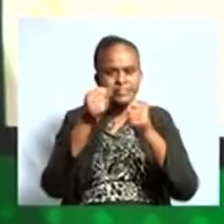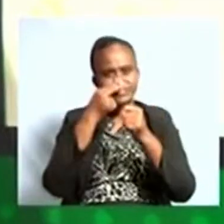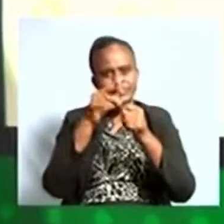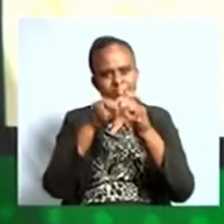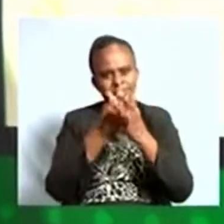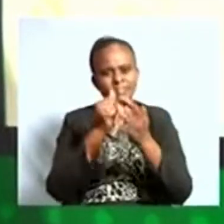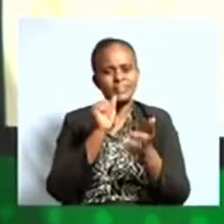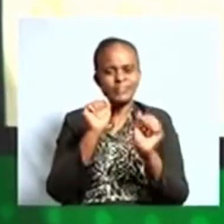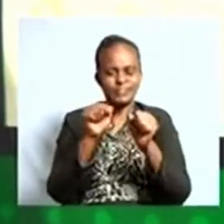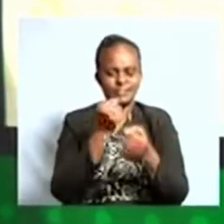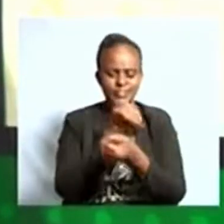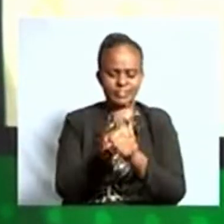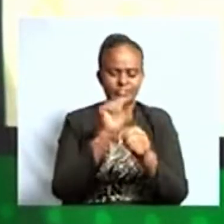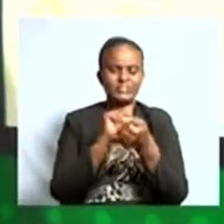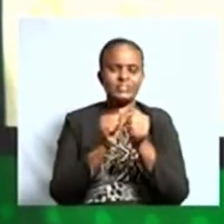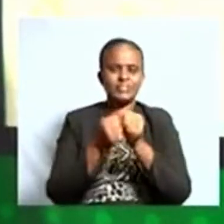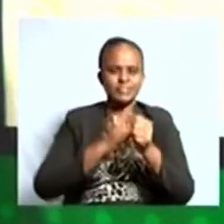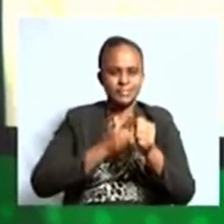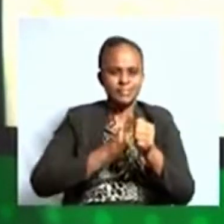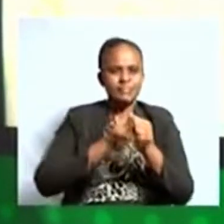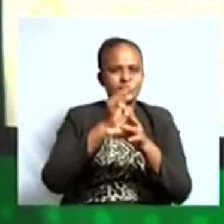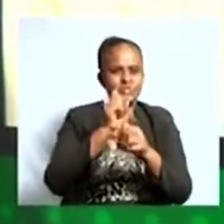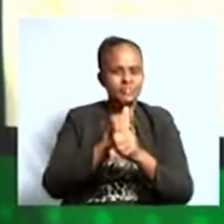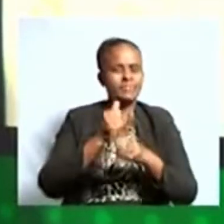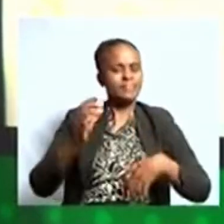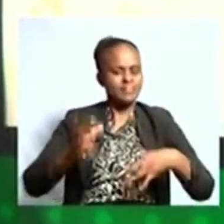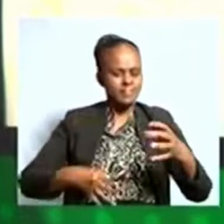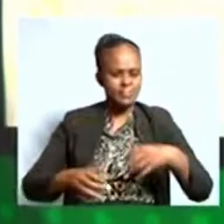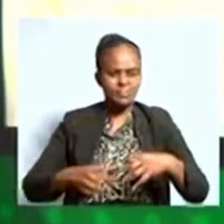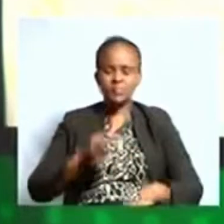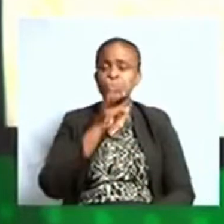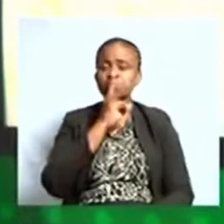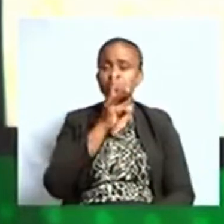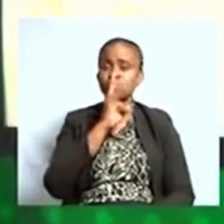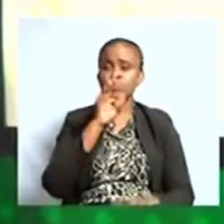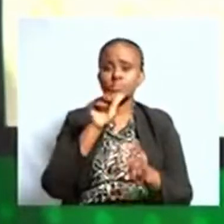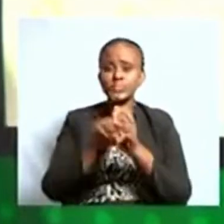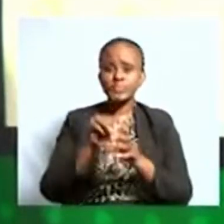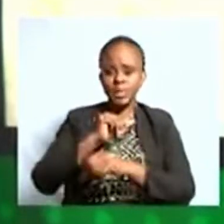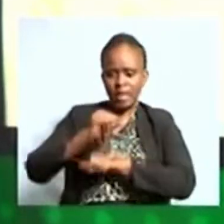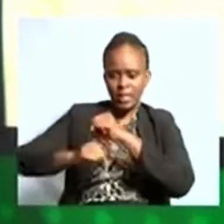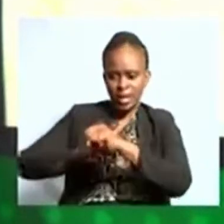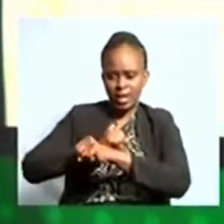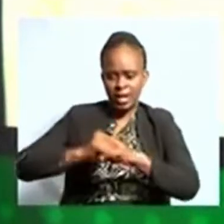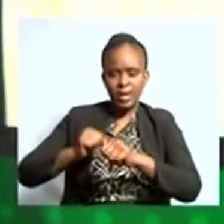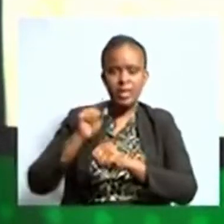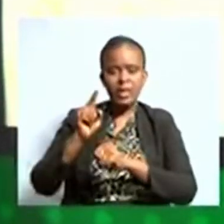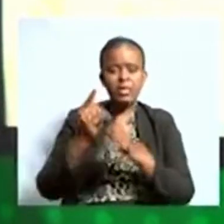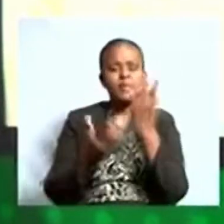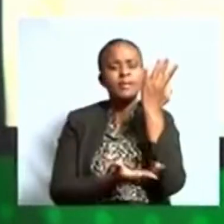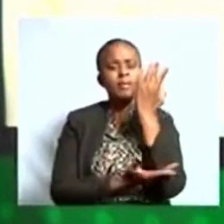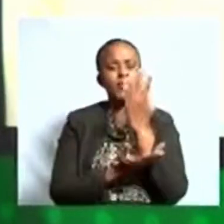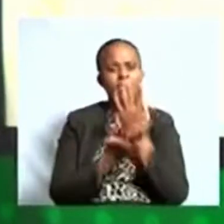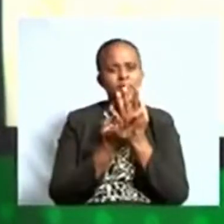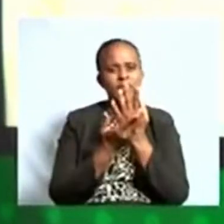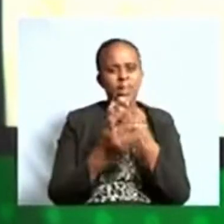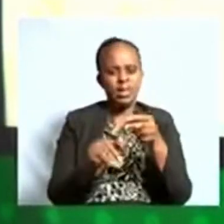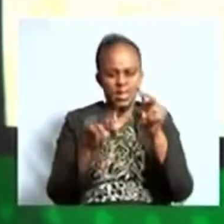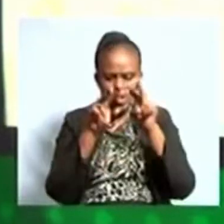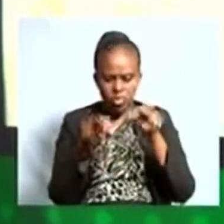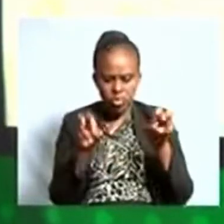at that. I think I've received a lot of... The water in Kamanga has improved. If you are to do a deeper